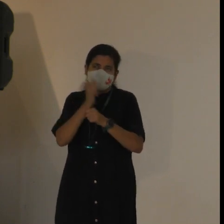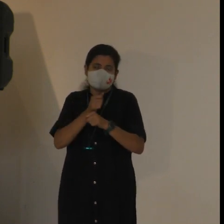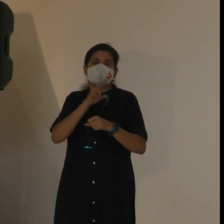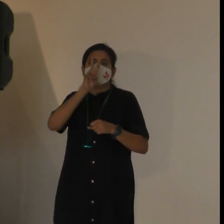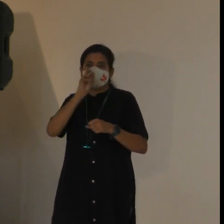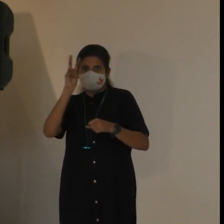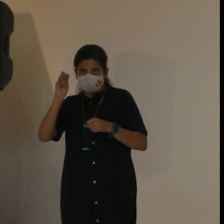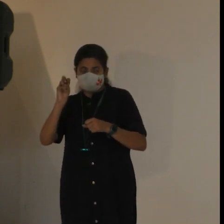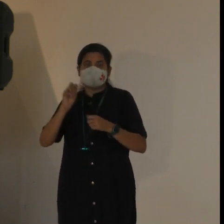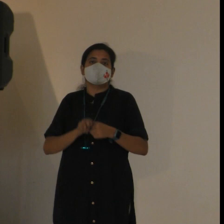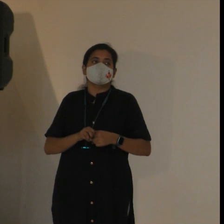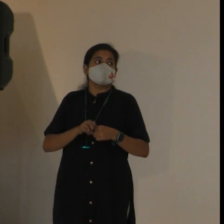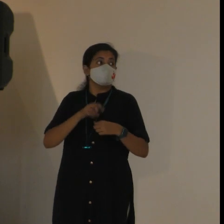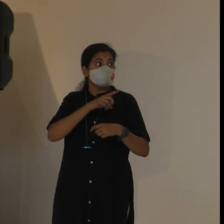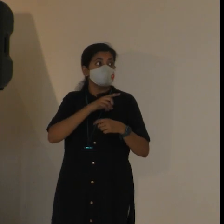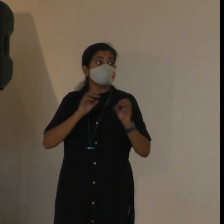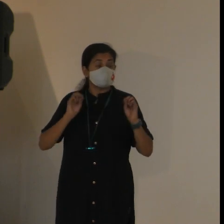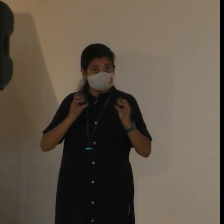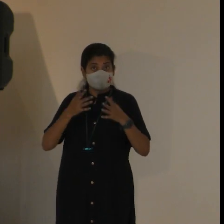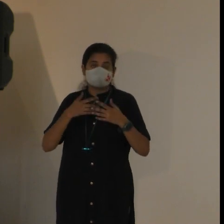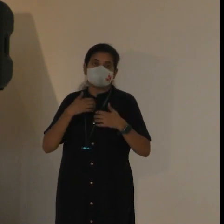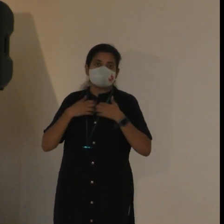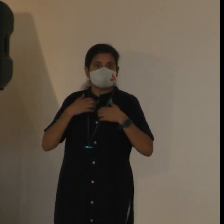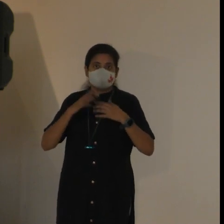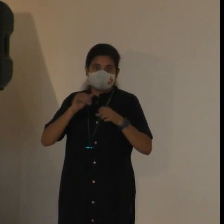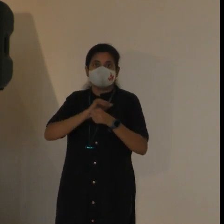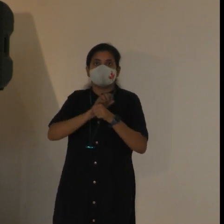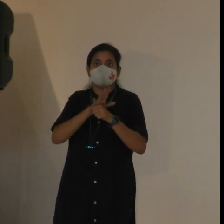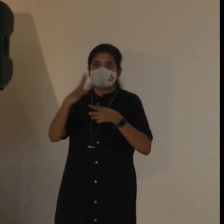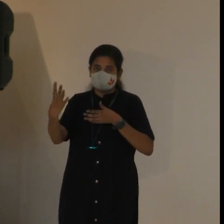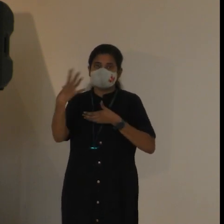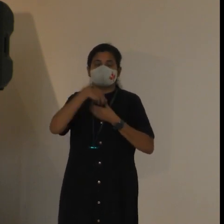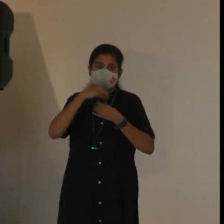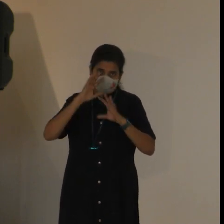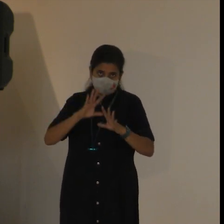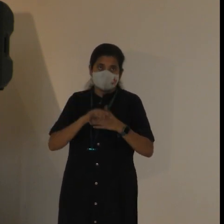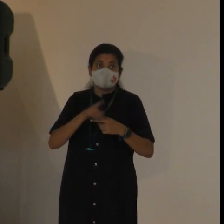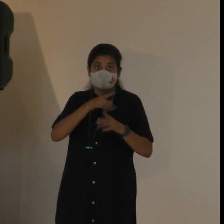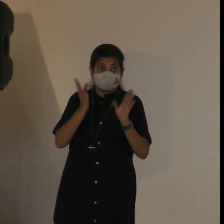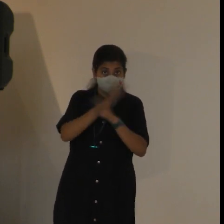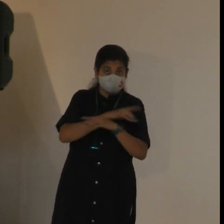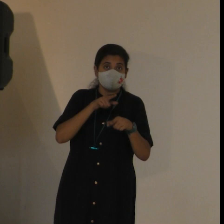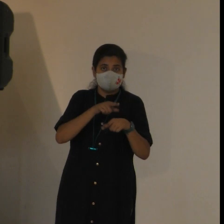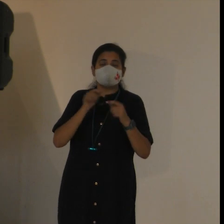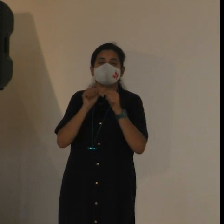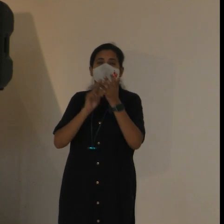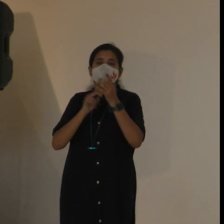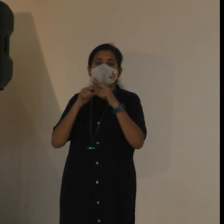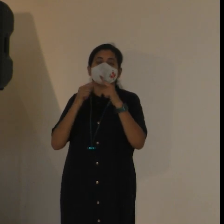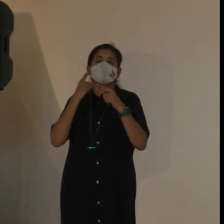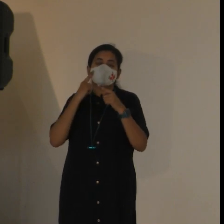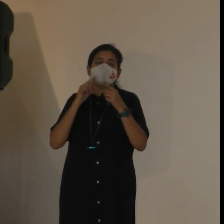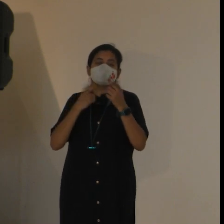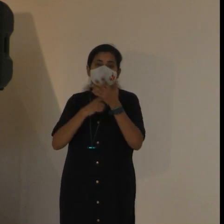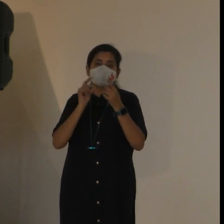2020. And it was largely motivated by the pandemic. So just before that, Anirudh had gone to Goa. He had